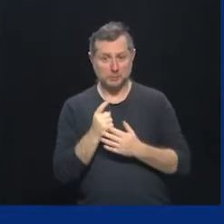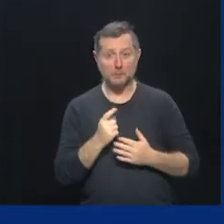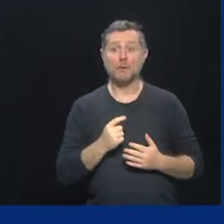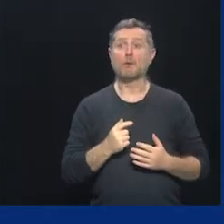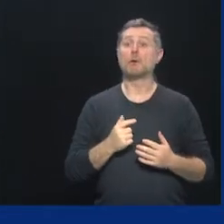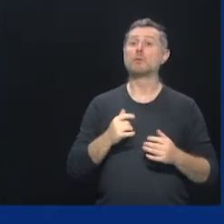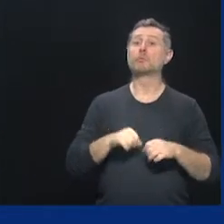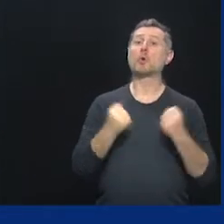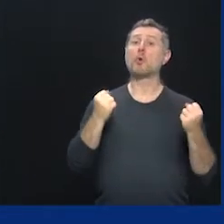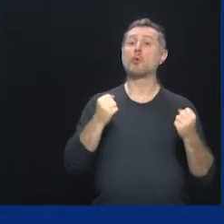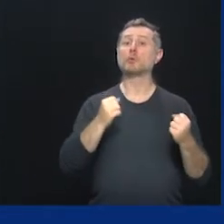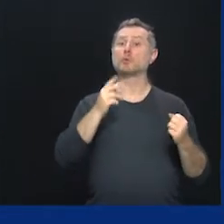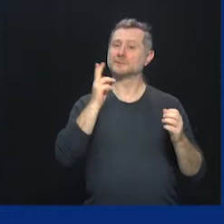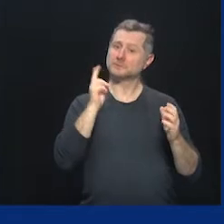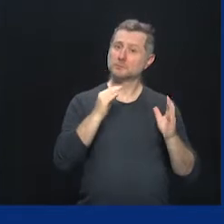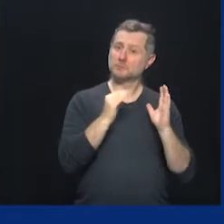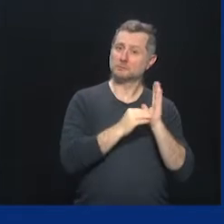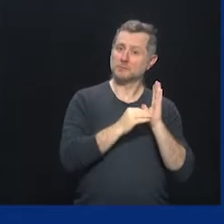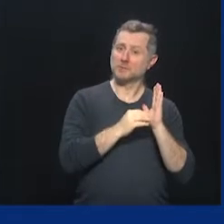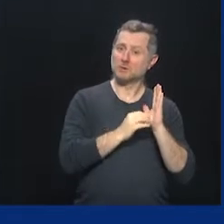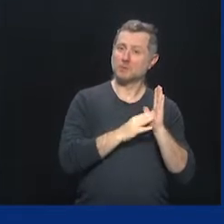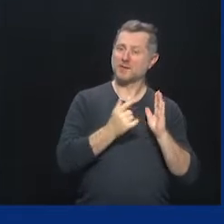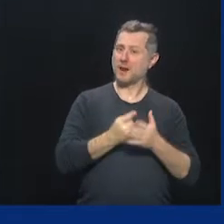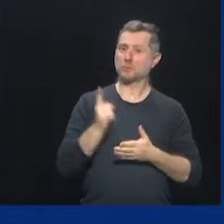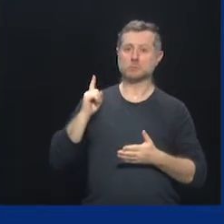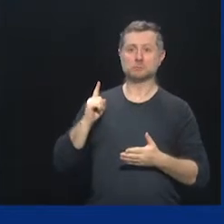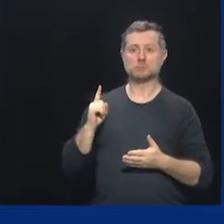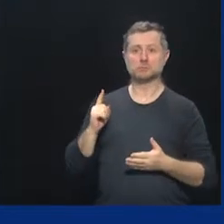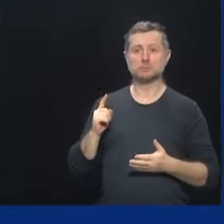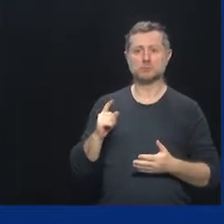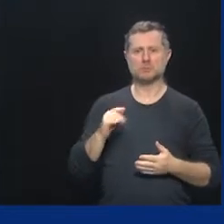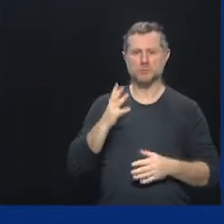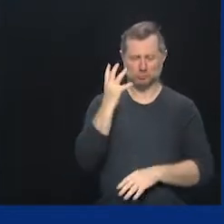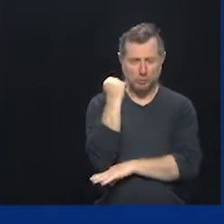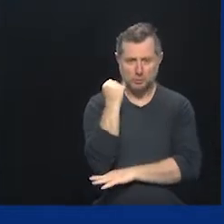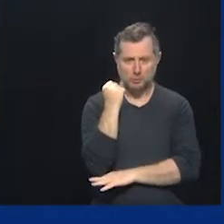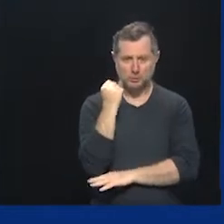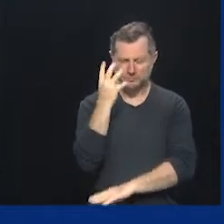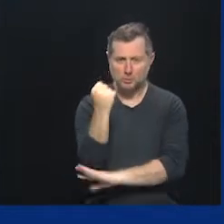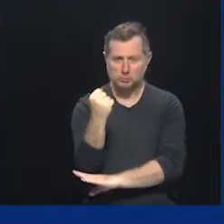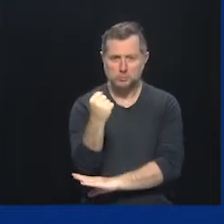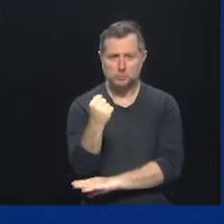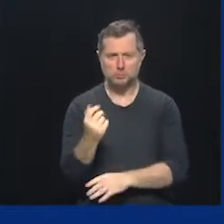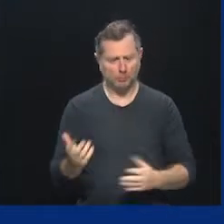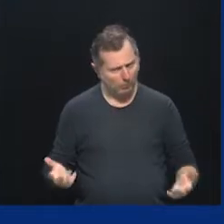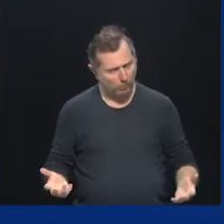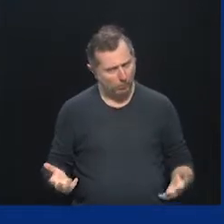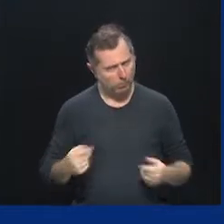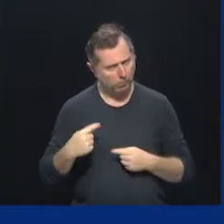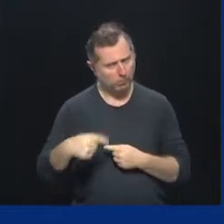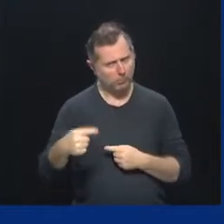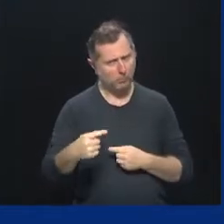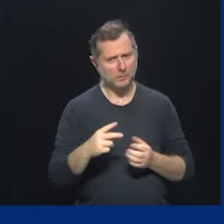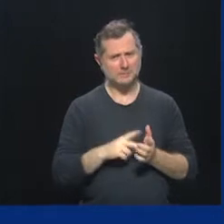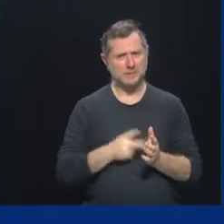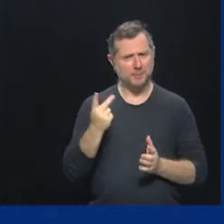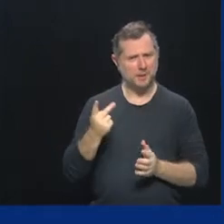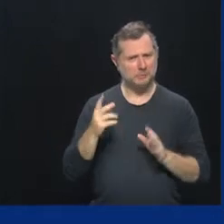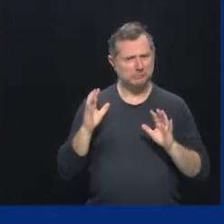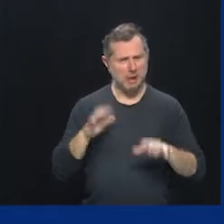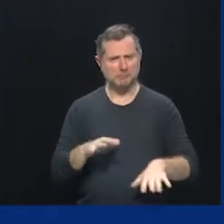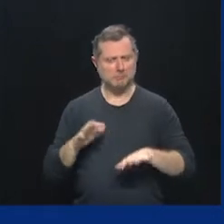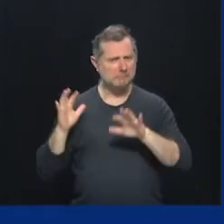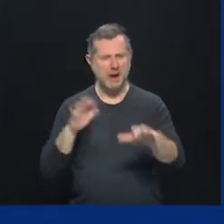before. And it almost doubled it. That's how the scale is going forward, and we have to be prepared for that. So I'm